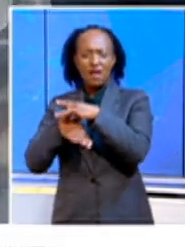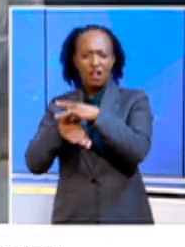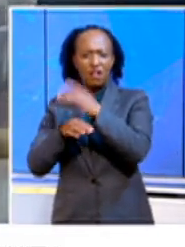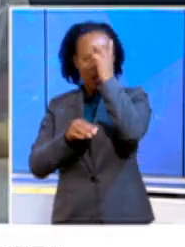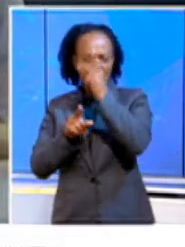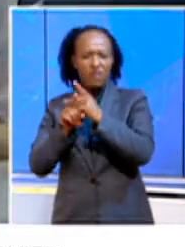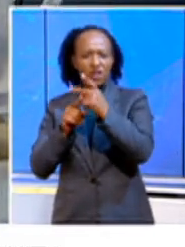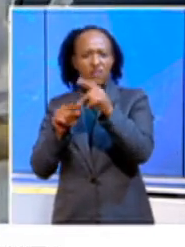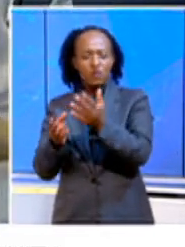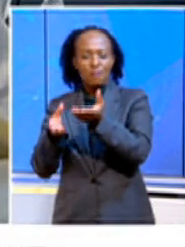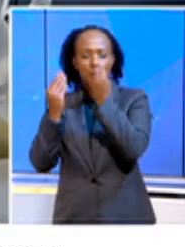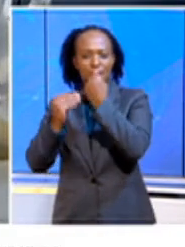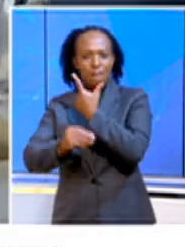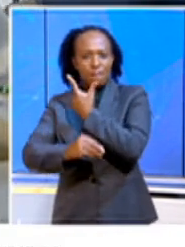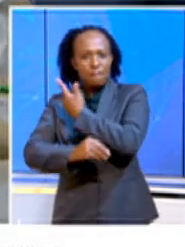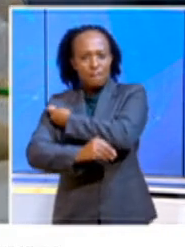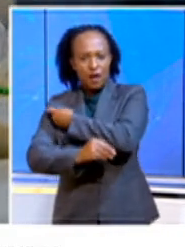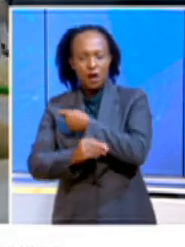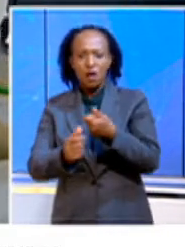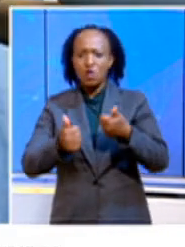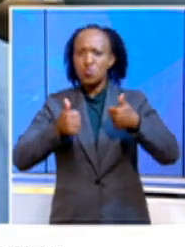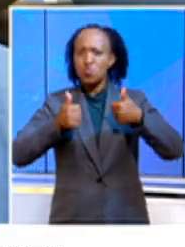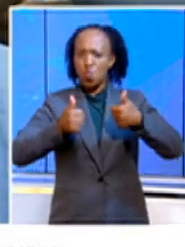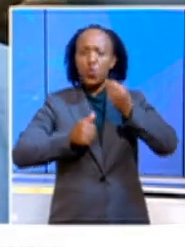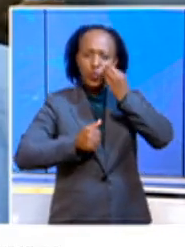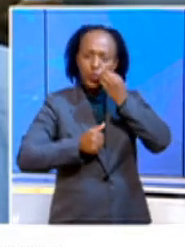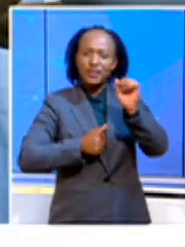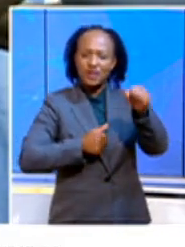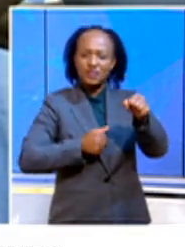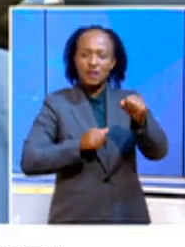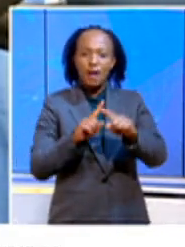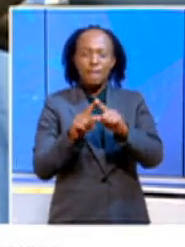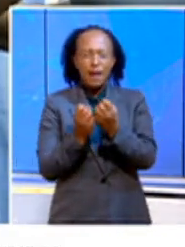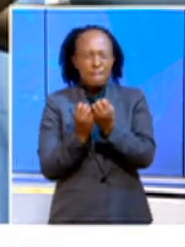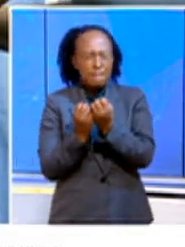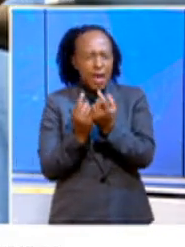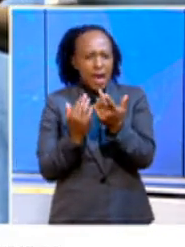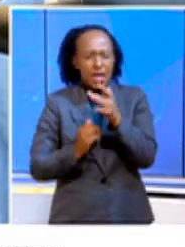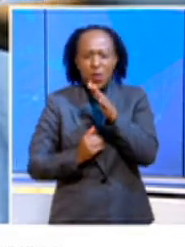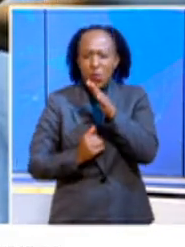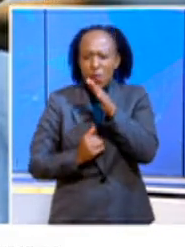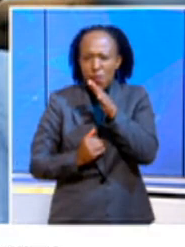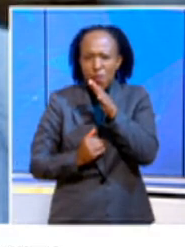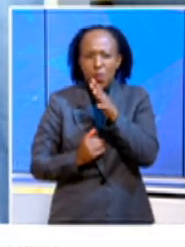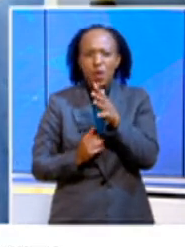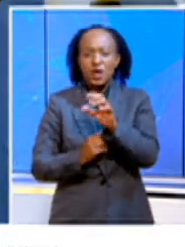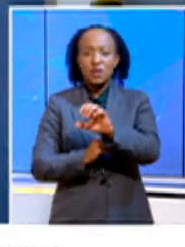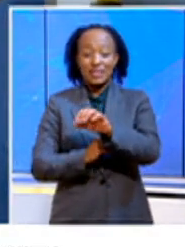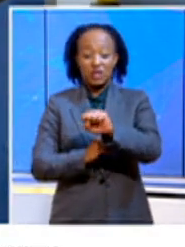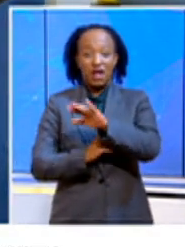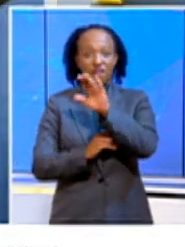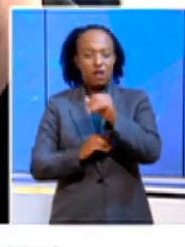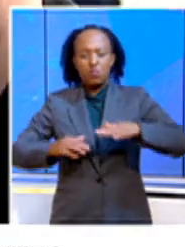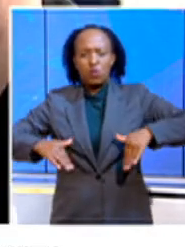have received the vaccine, and that is very good news. But there are still hundreds of thousands of others that have